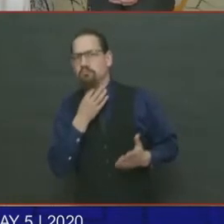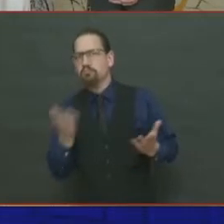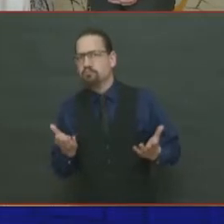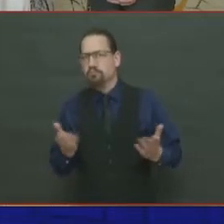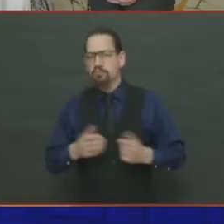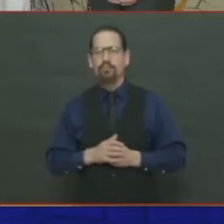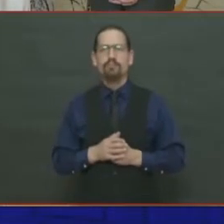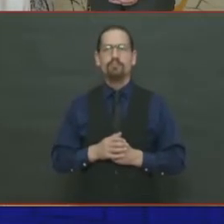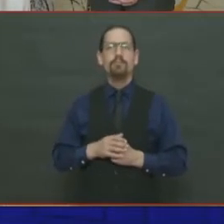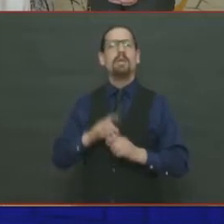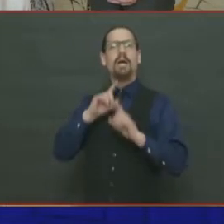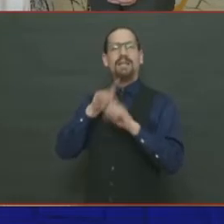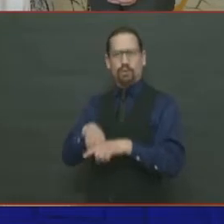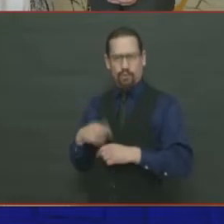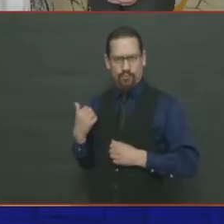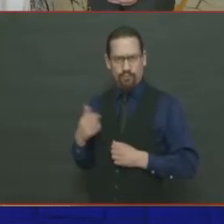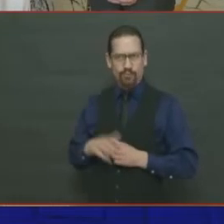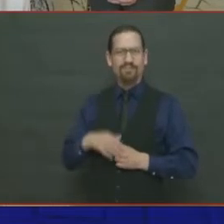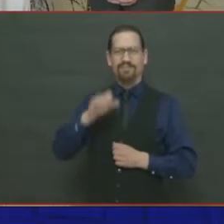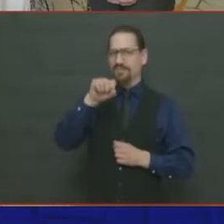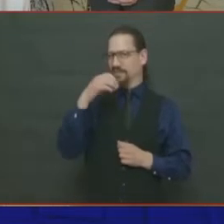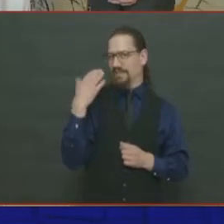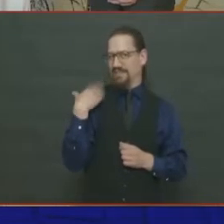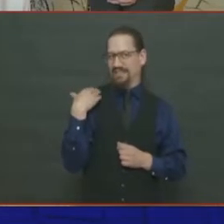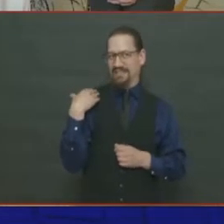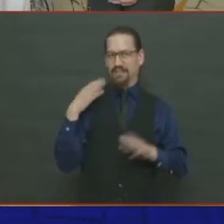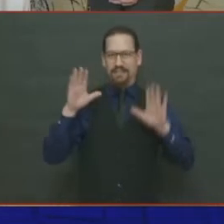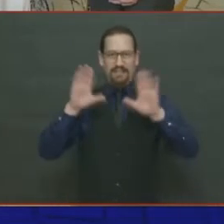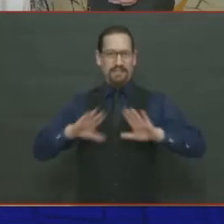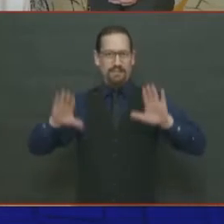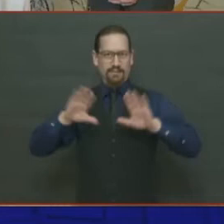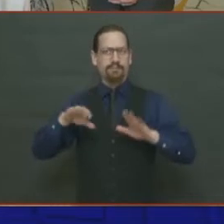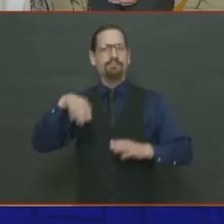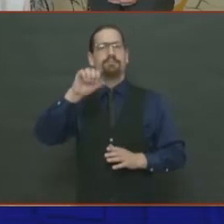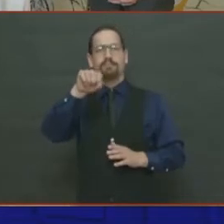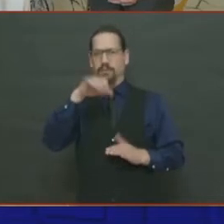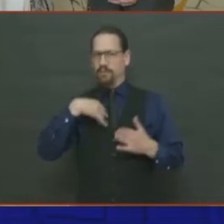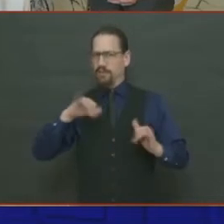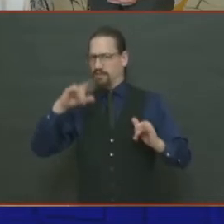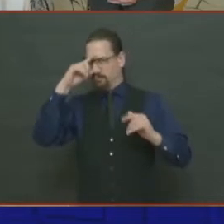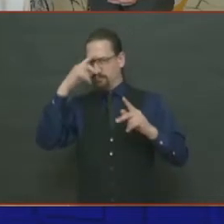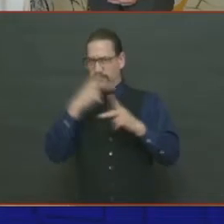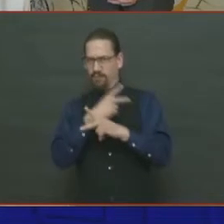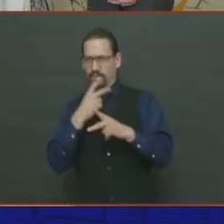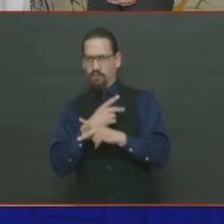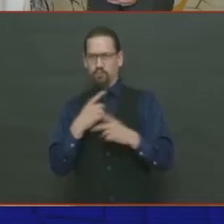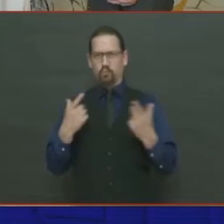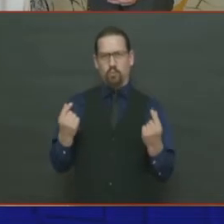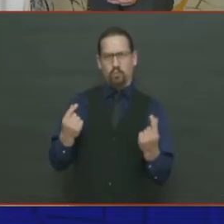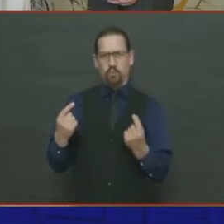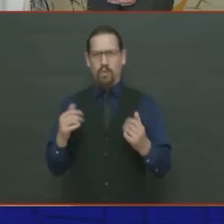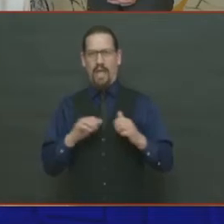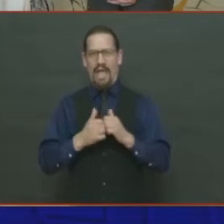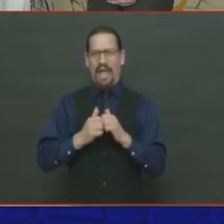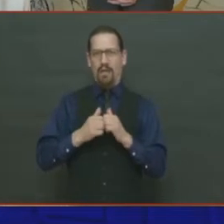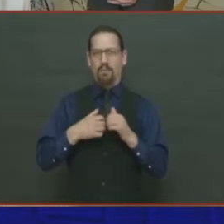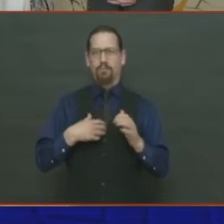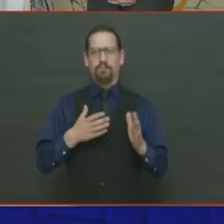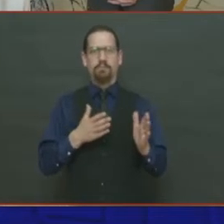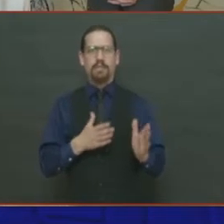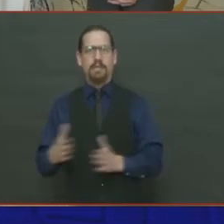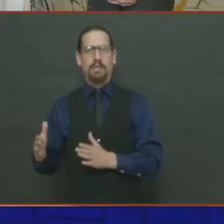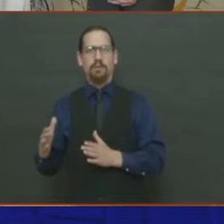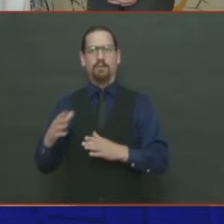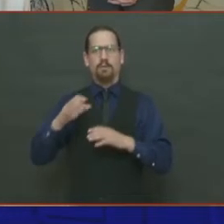Sunday, so we're still figuring out exactly how to operationalize that, but I'm confident it will help us because it just